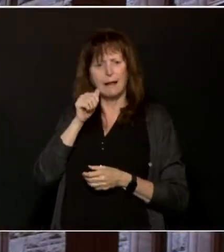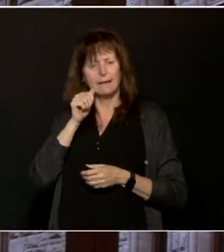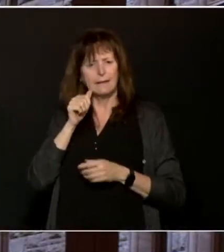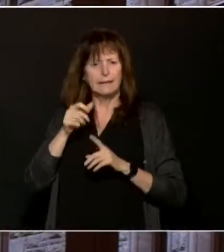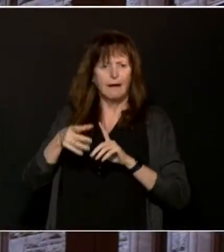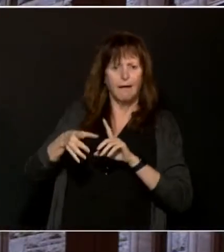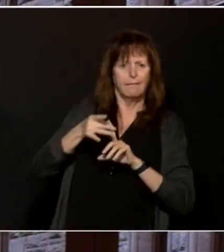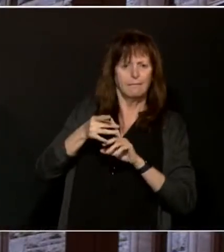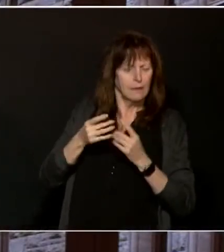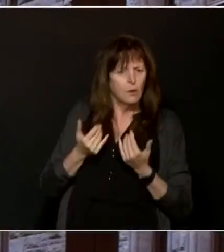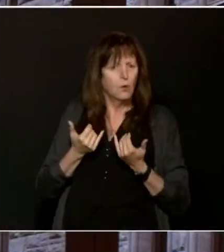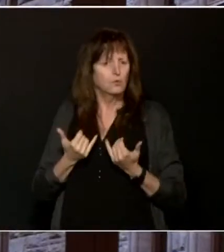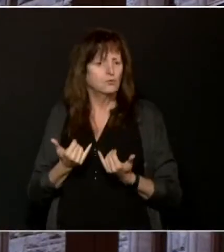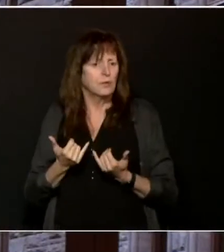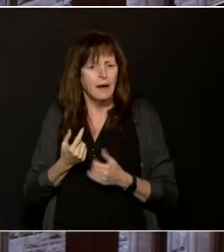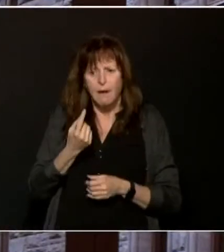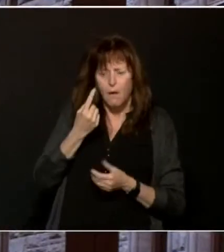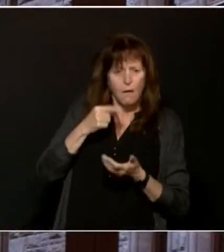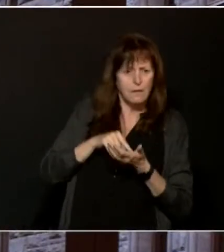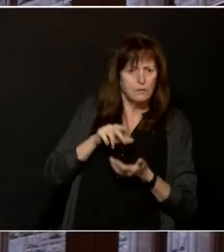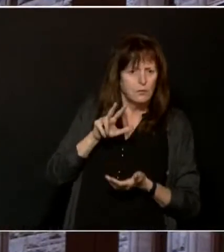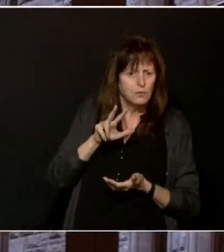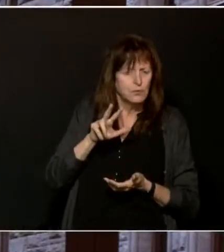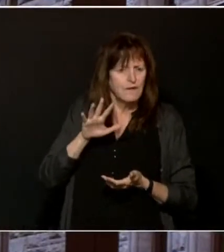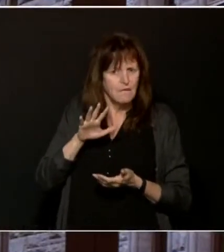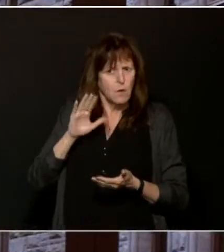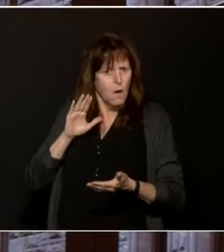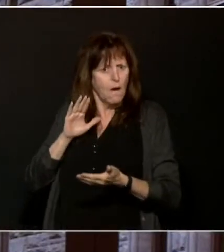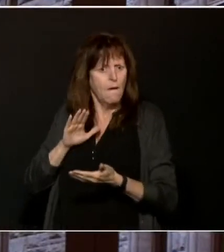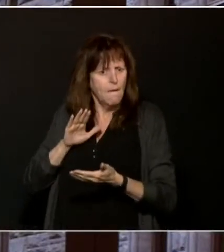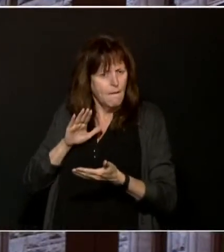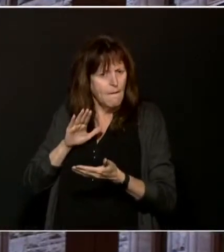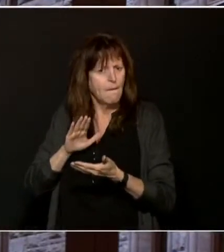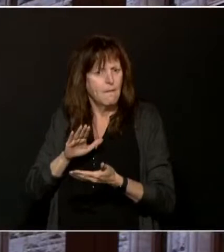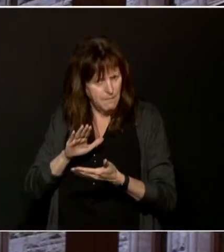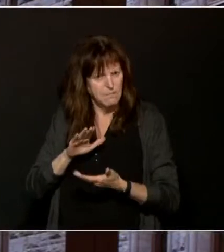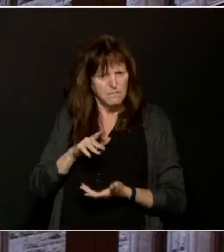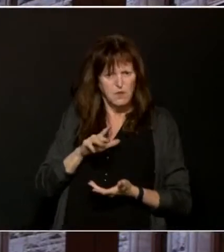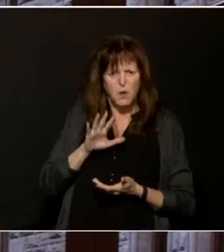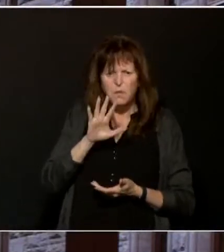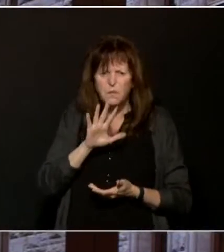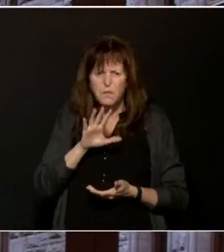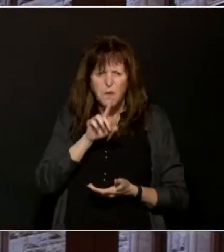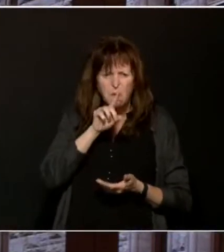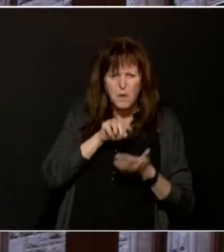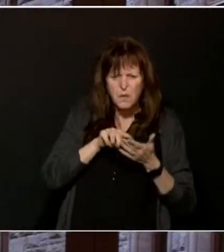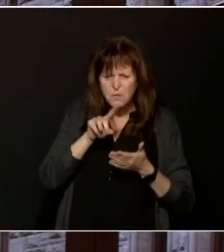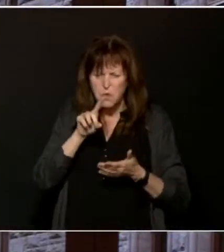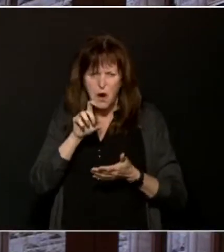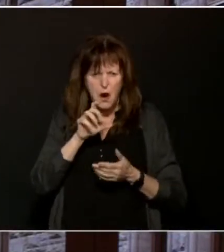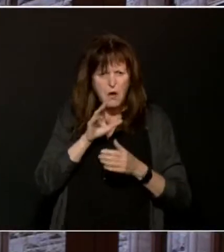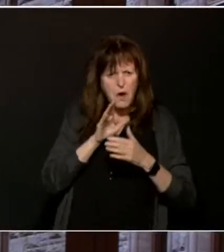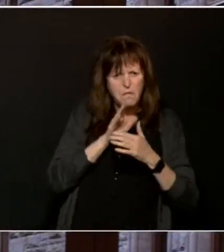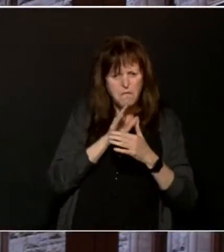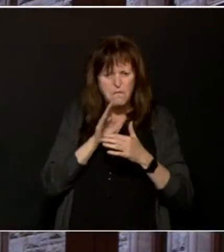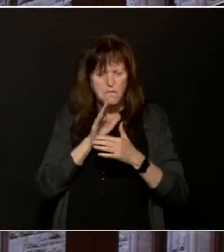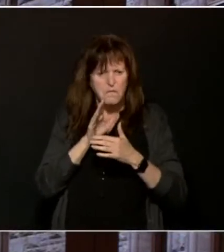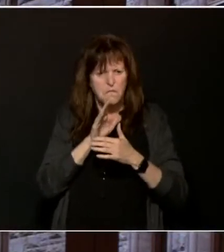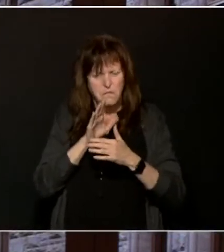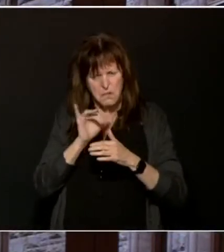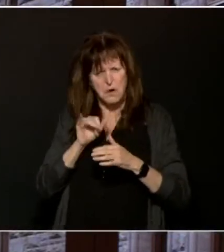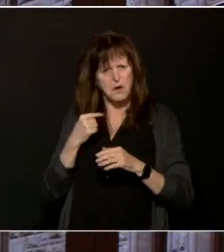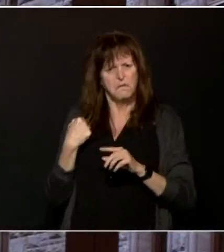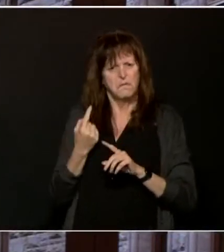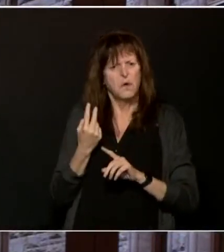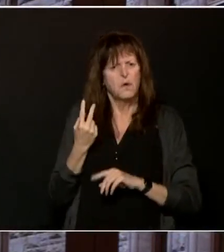1,135. Again, staying around that 1,100 mark for the last few days, in spite of even increased volumes, and